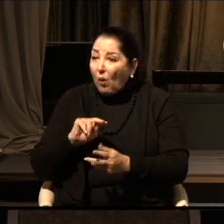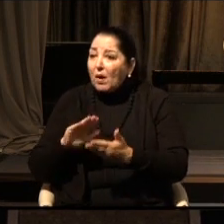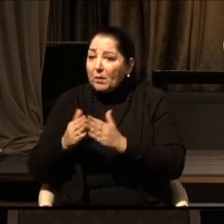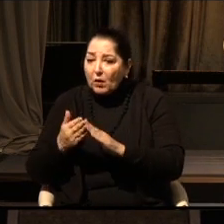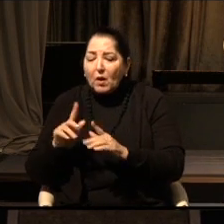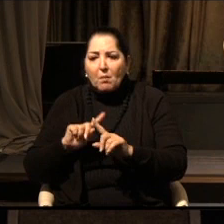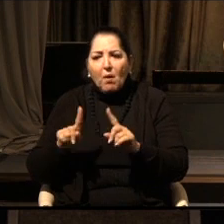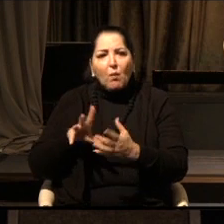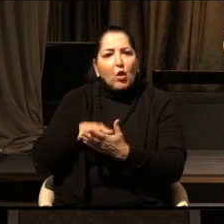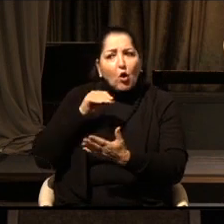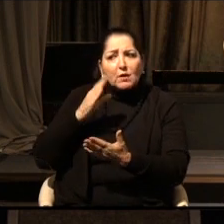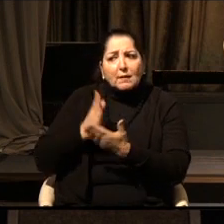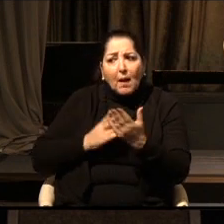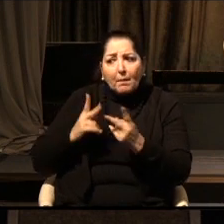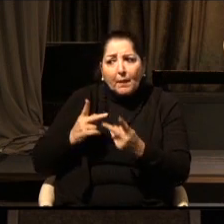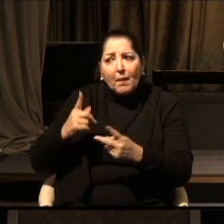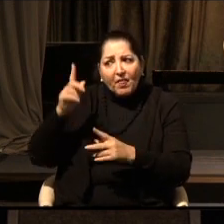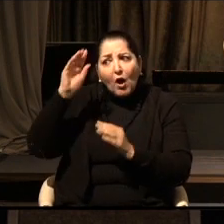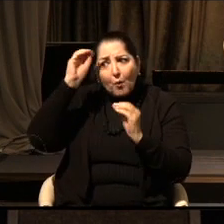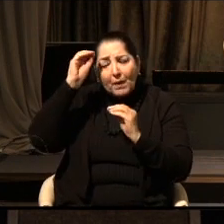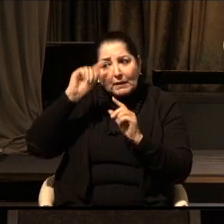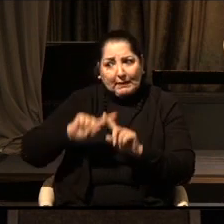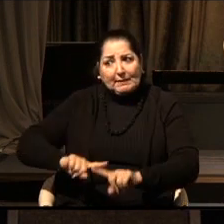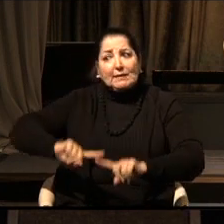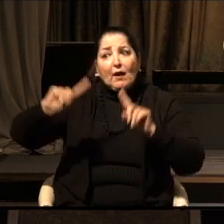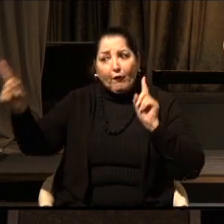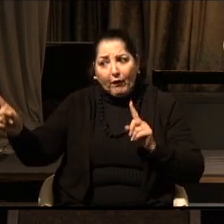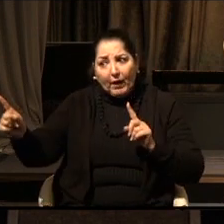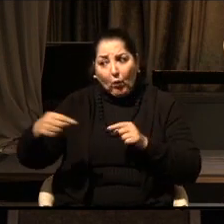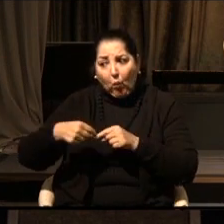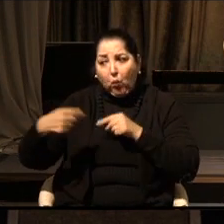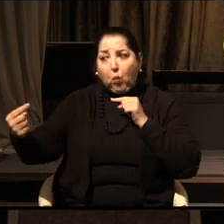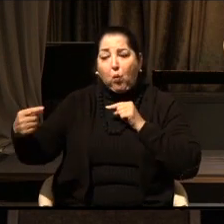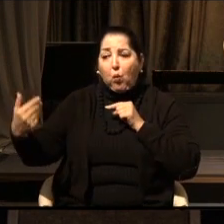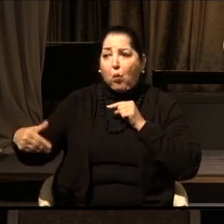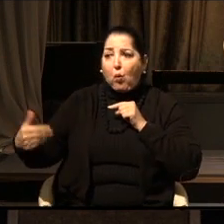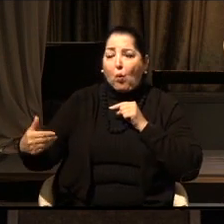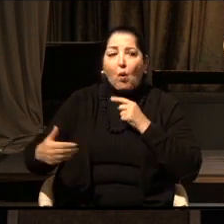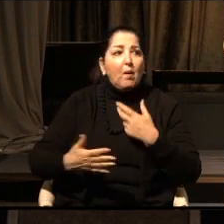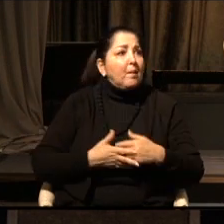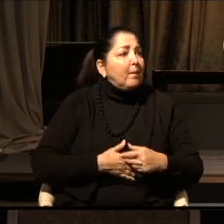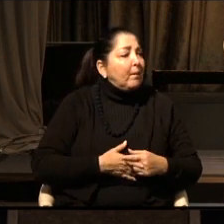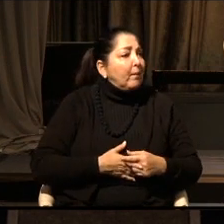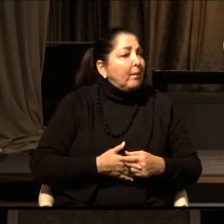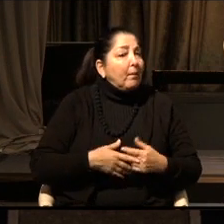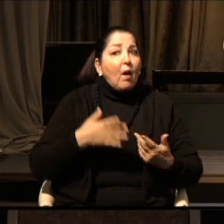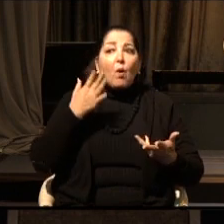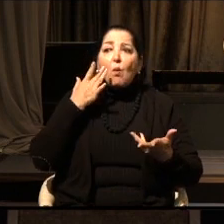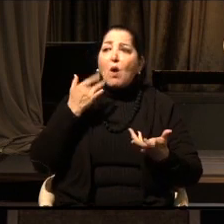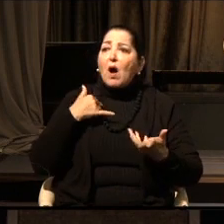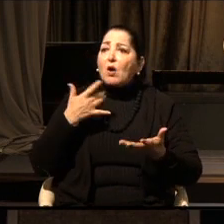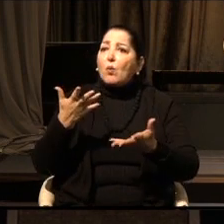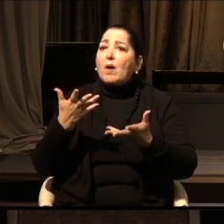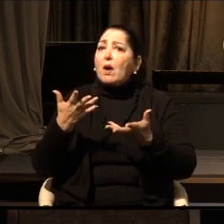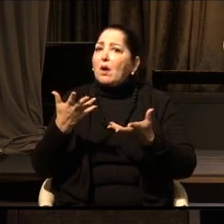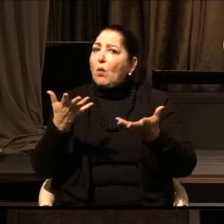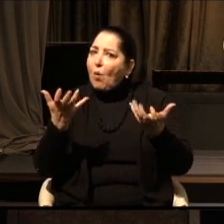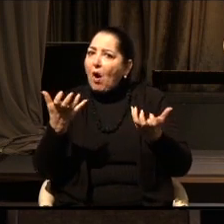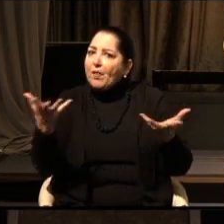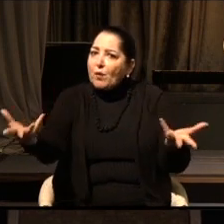some of our fundamental views actually are? Why do we continue to engage? what if we didn't?